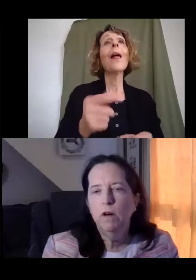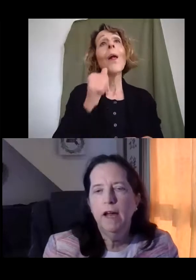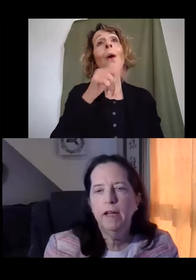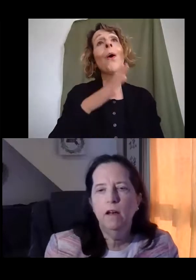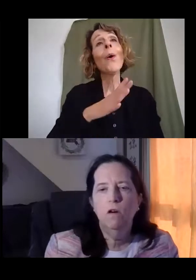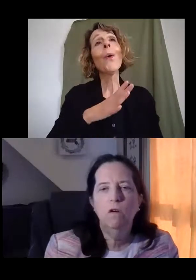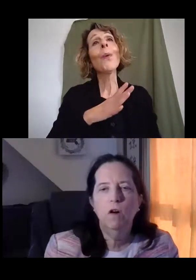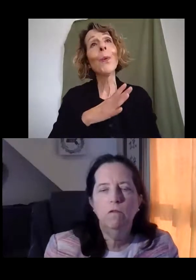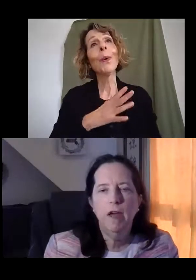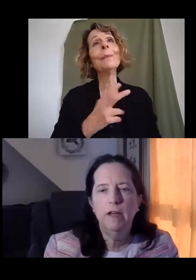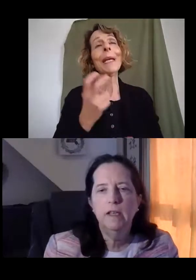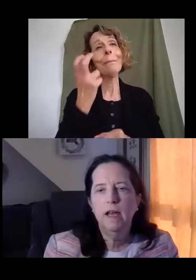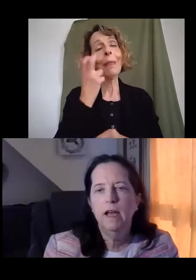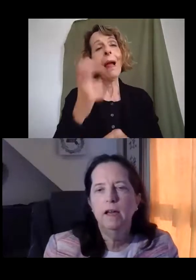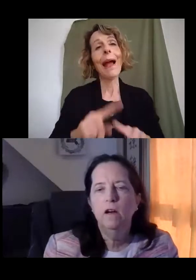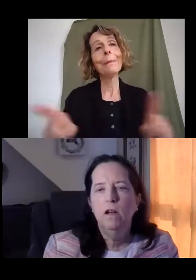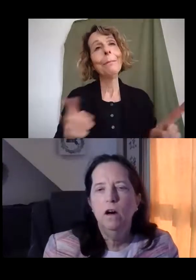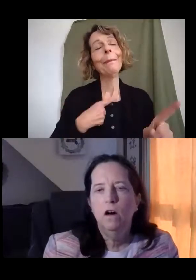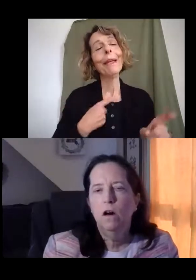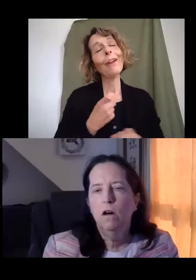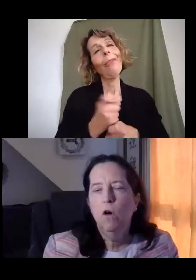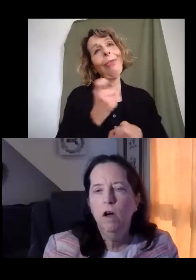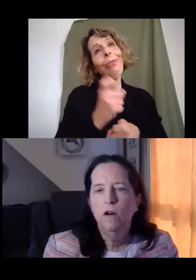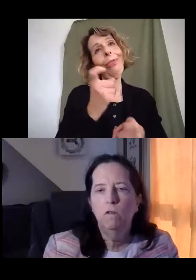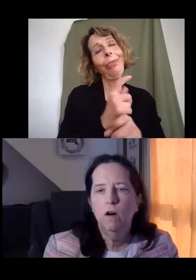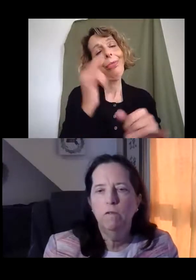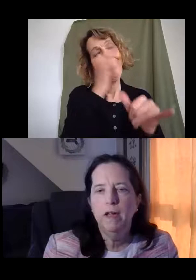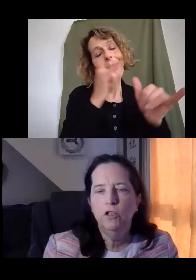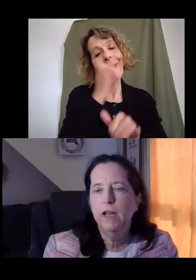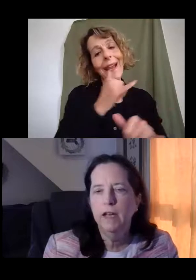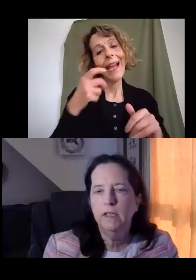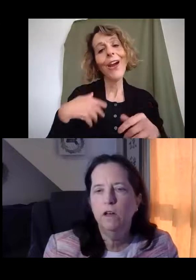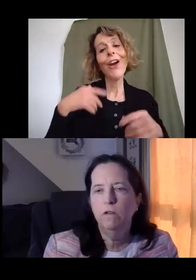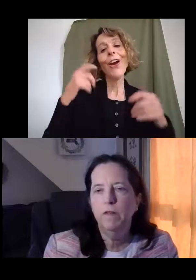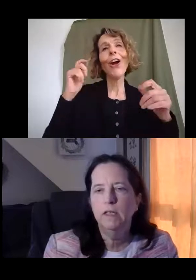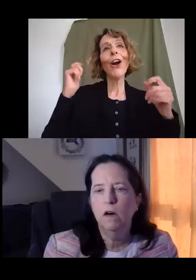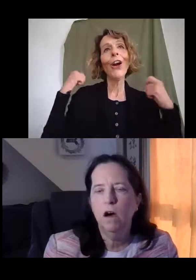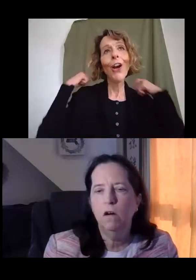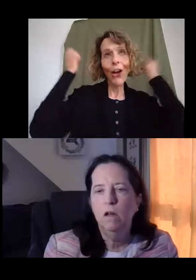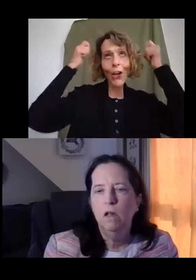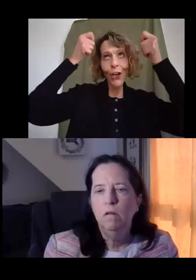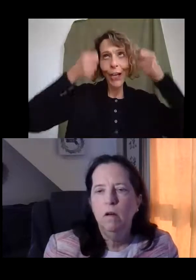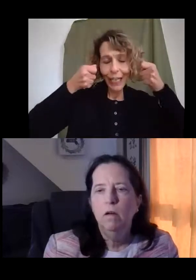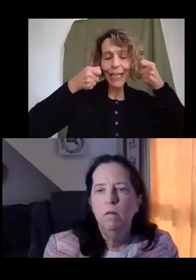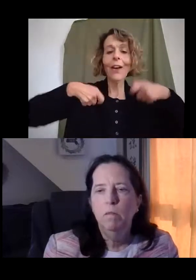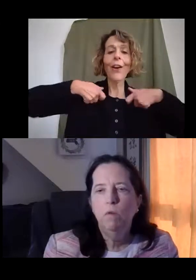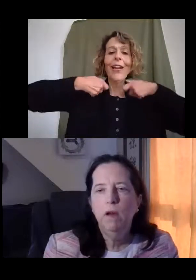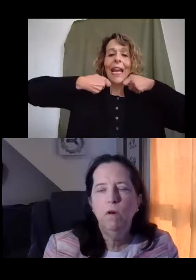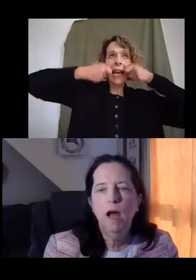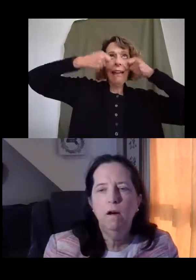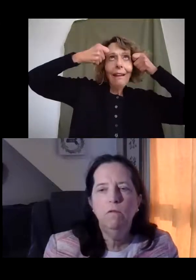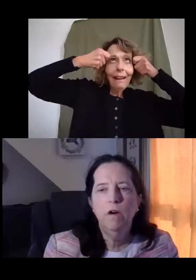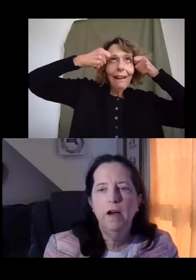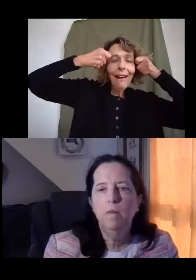pulled her neck gaiter over her face and her hood over her face. So you can't see her face at all. But we